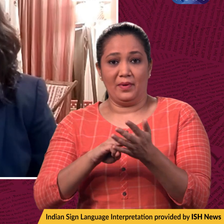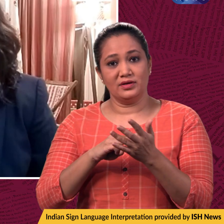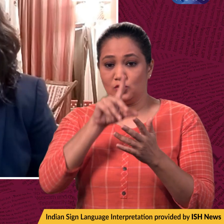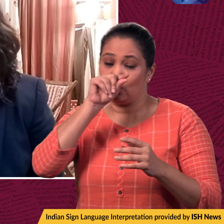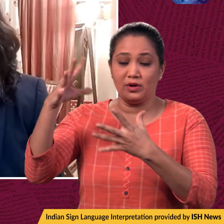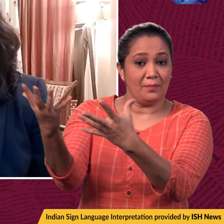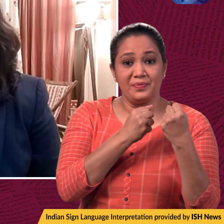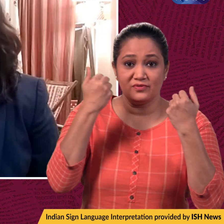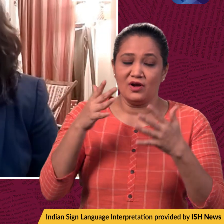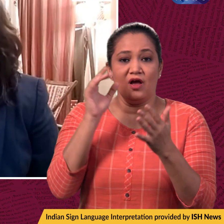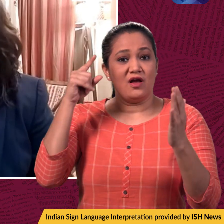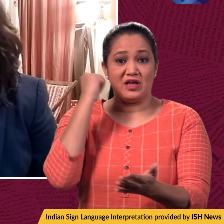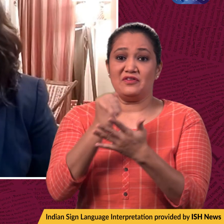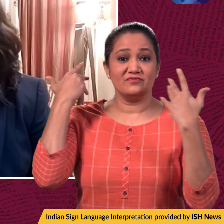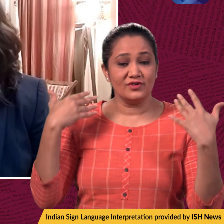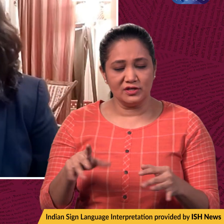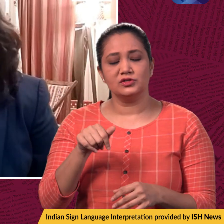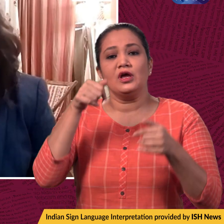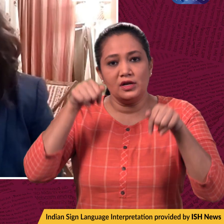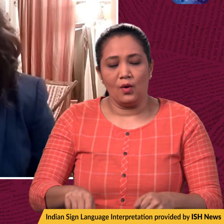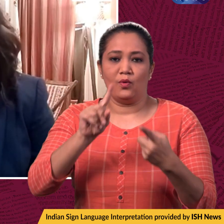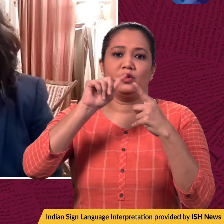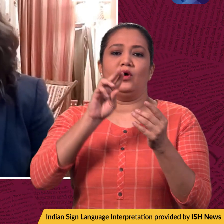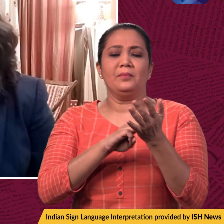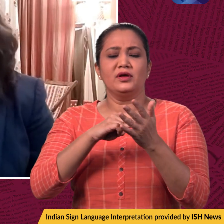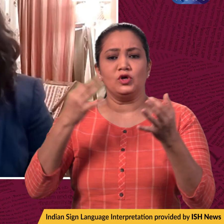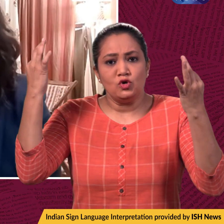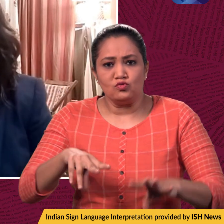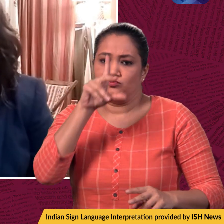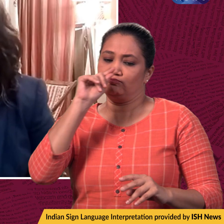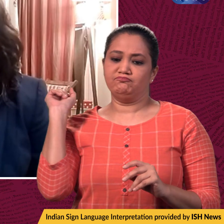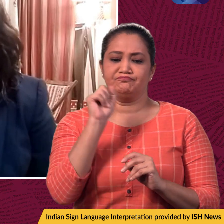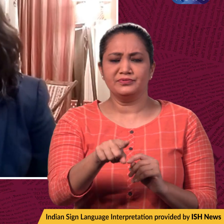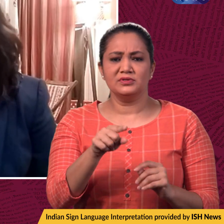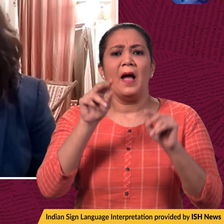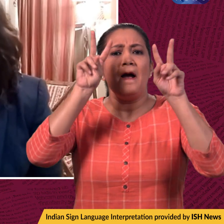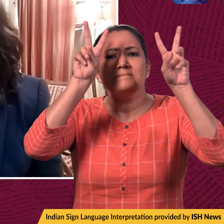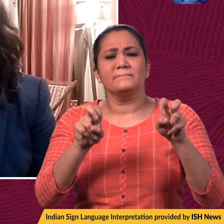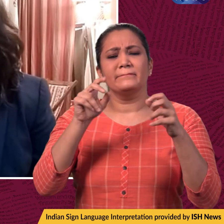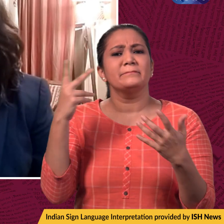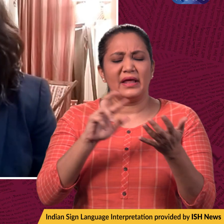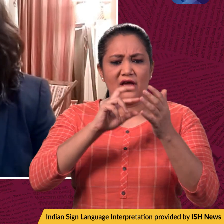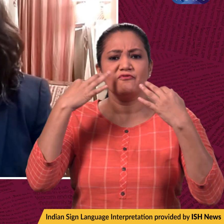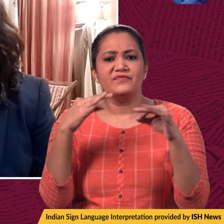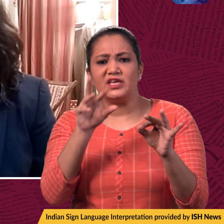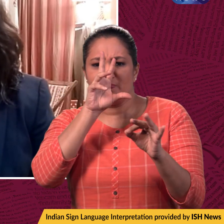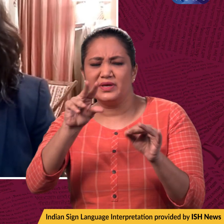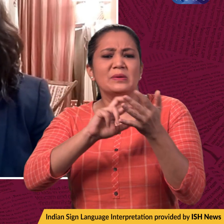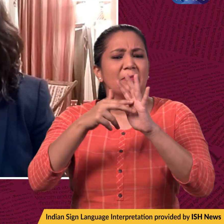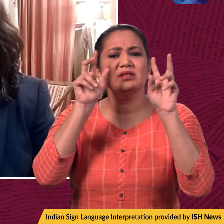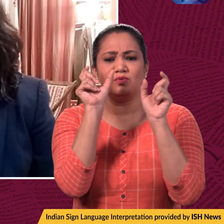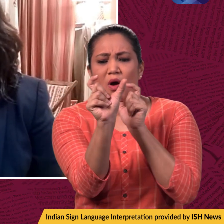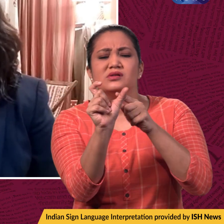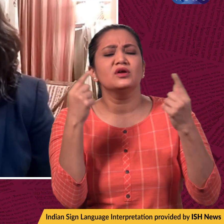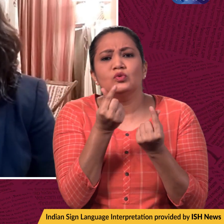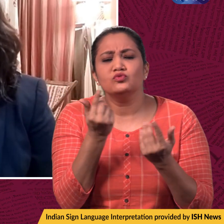Twitter takeover deal was confirmed, he has now explained in a fresh tweet on what exactly he means by free speech, a